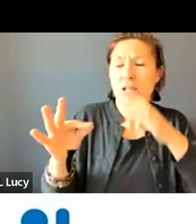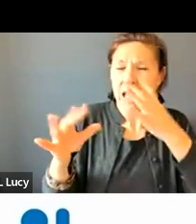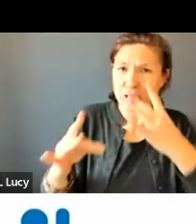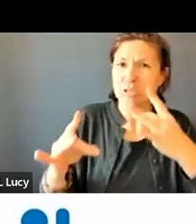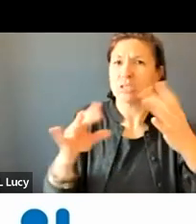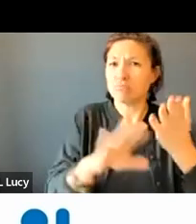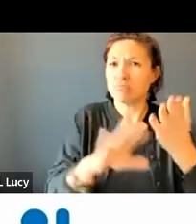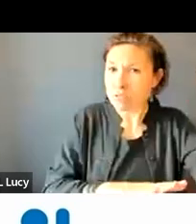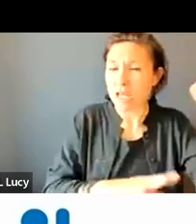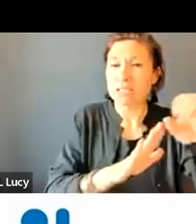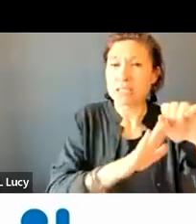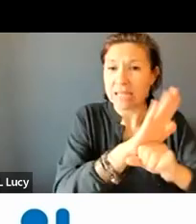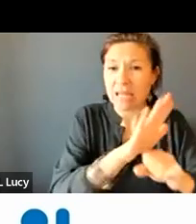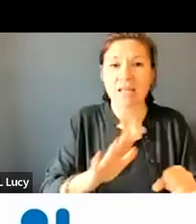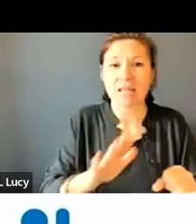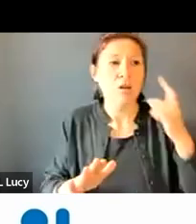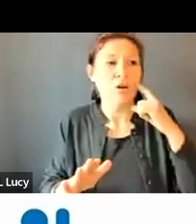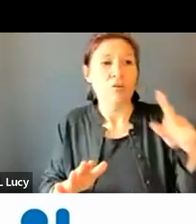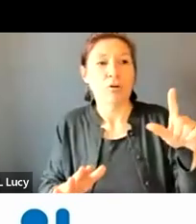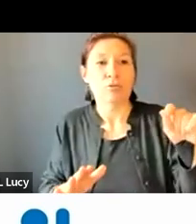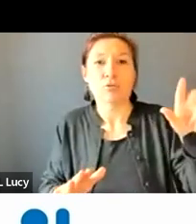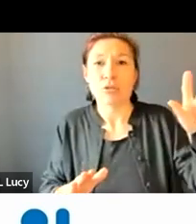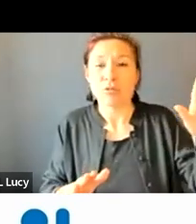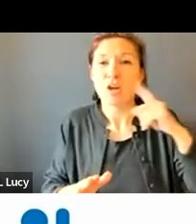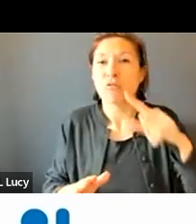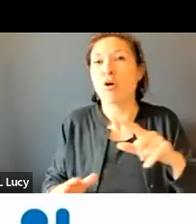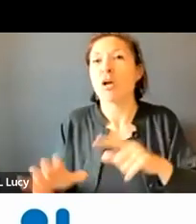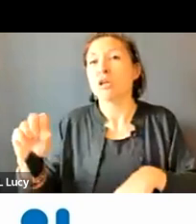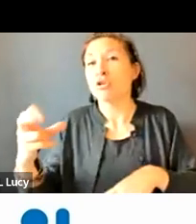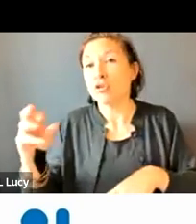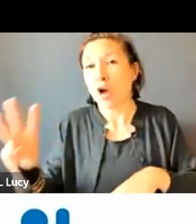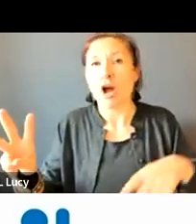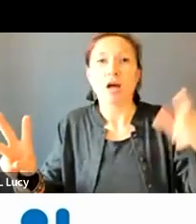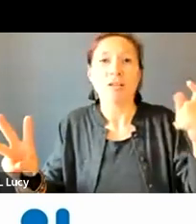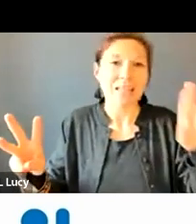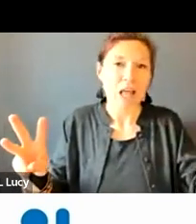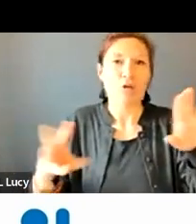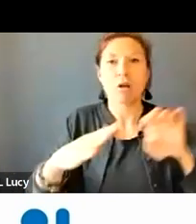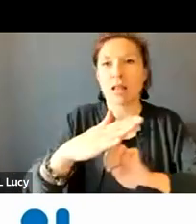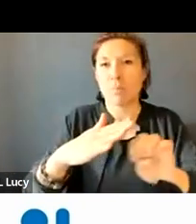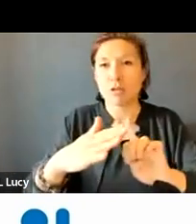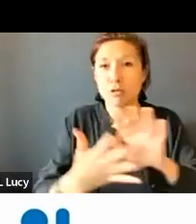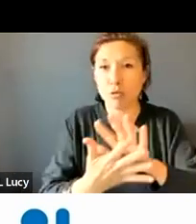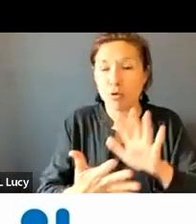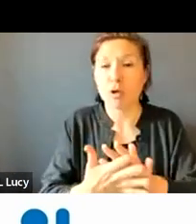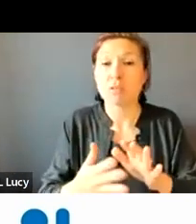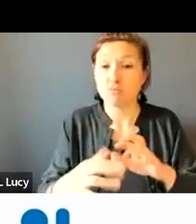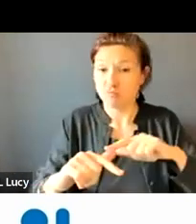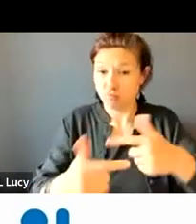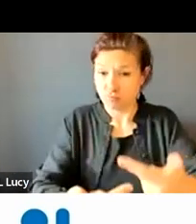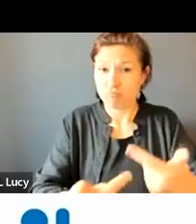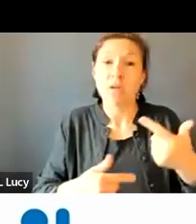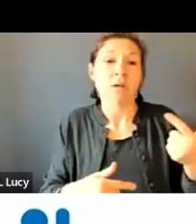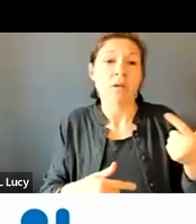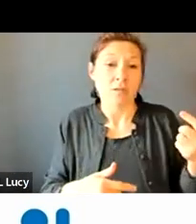2023 core program for the PA Shaw and Charles Taylor elementary schools I will now turn it over to the superintendent